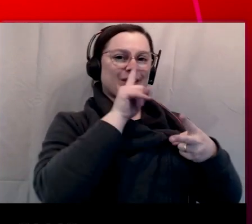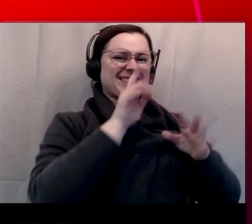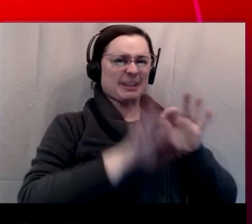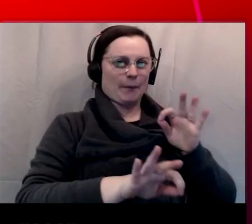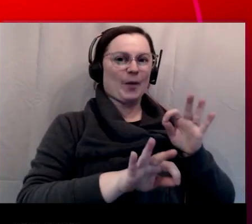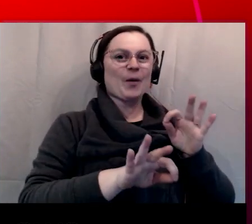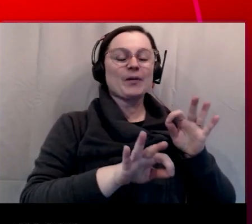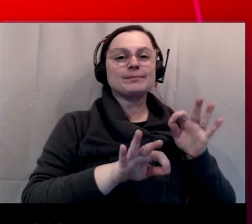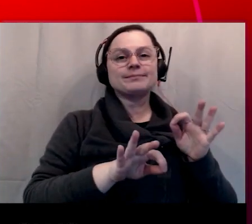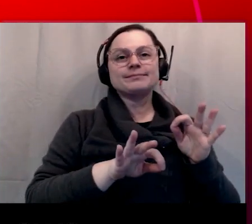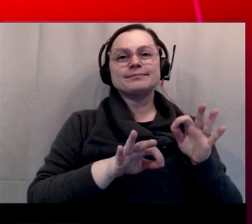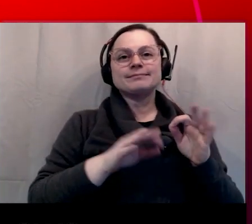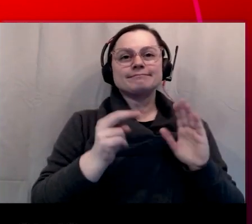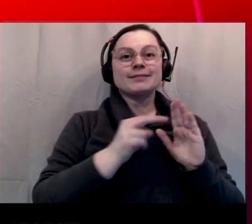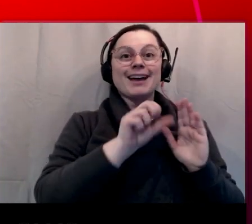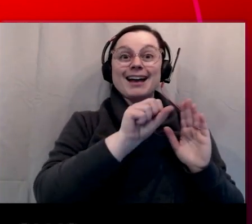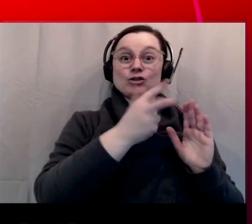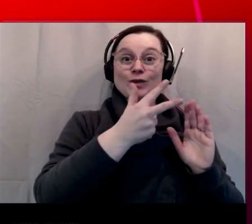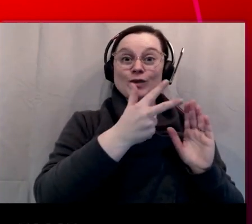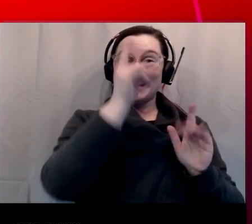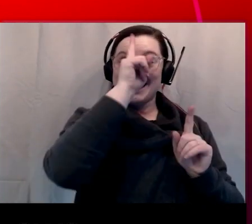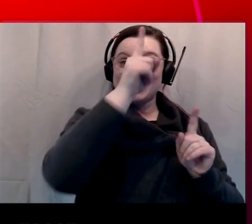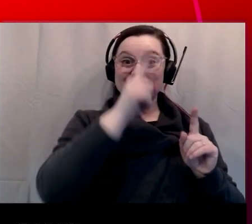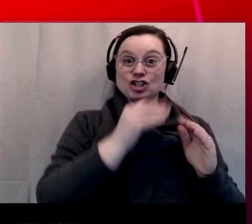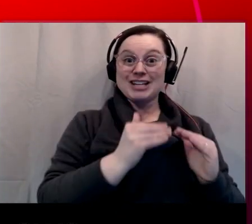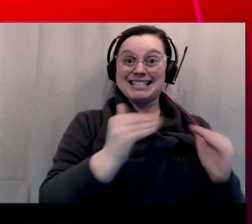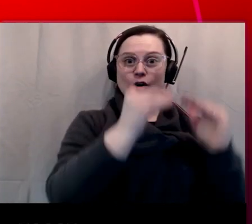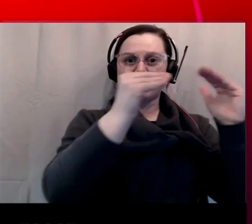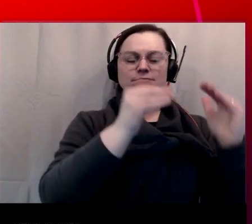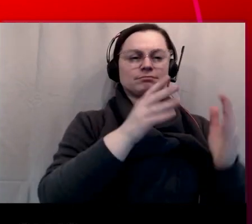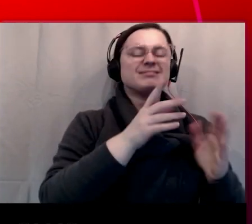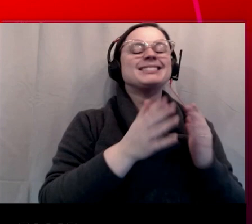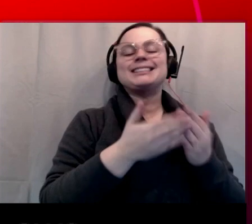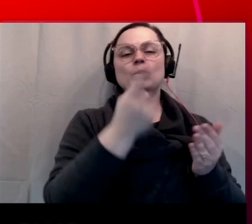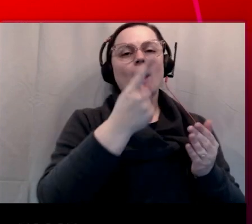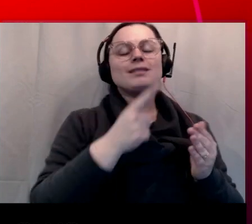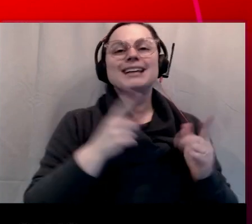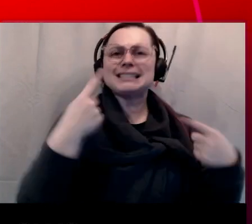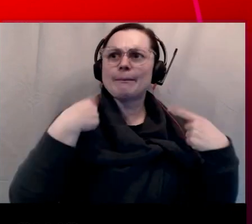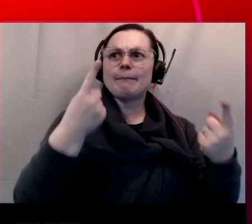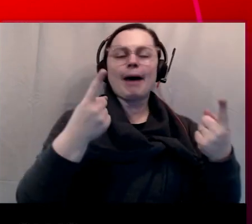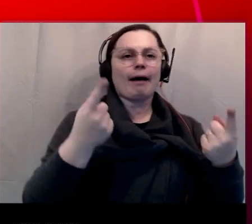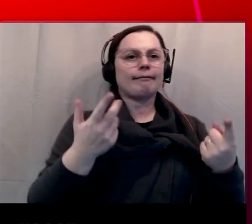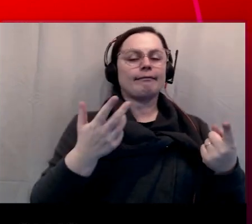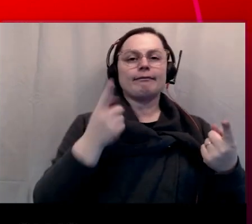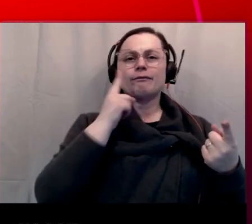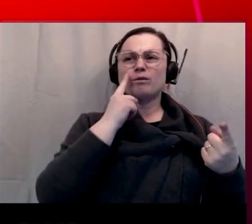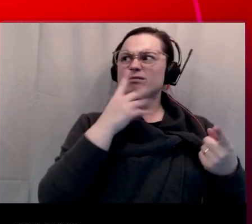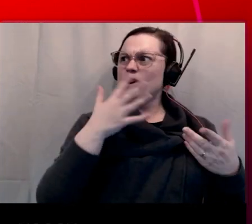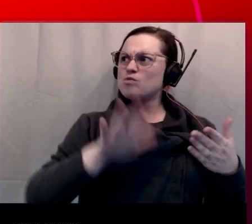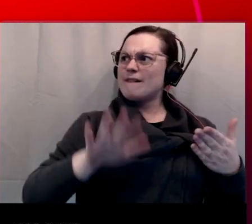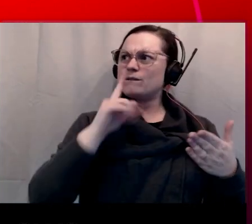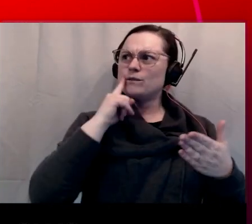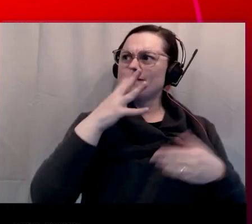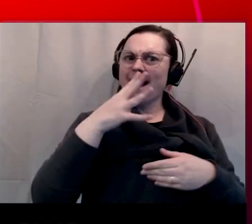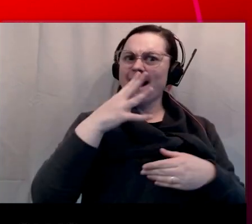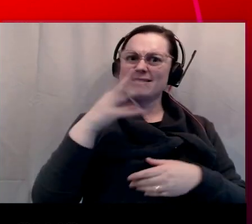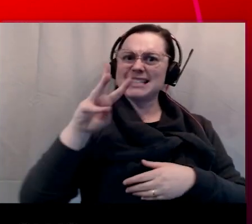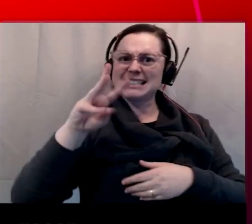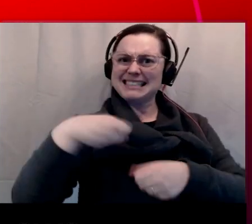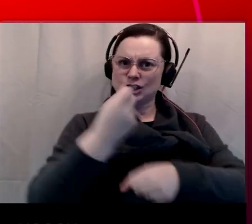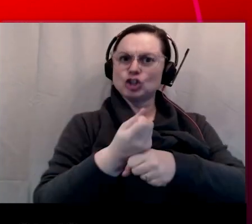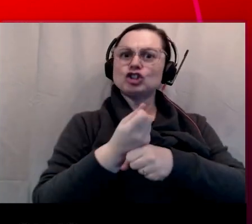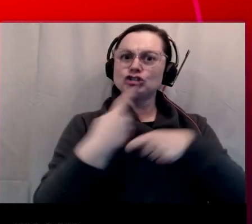you look at S3 intelligent tiering as a simple one, right? S3 intelligent tiering has been around for, 5 years, 6 years now?